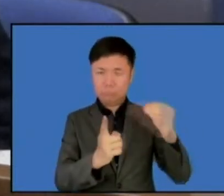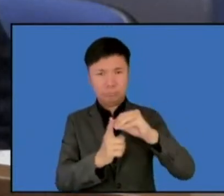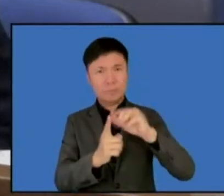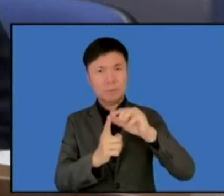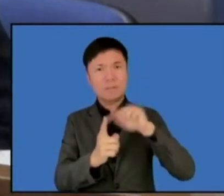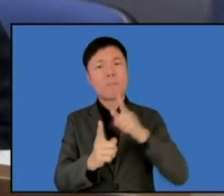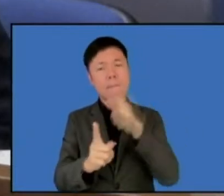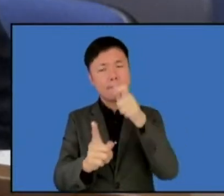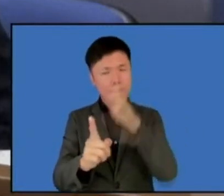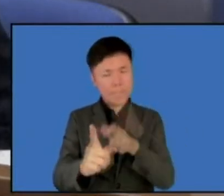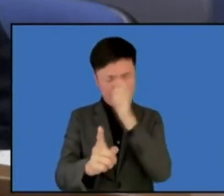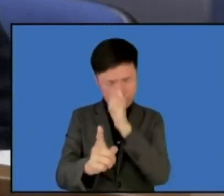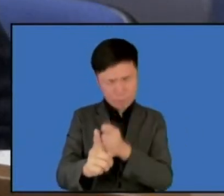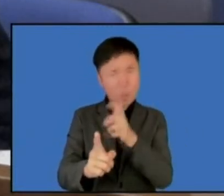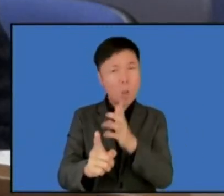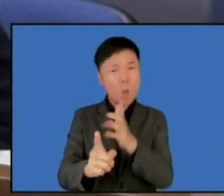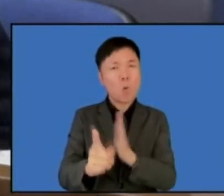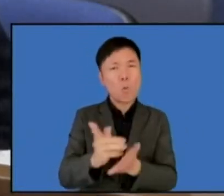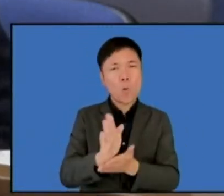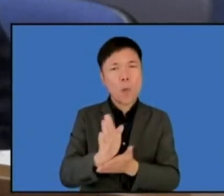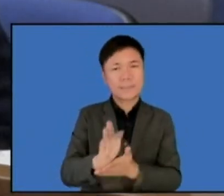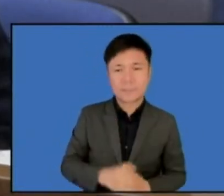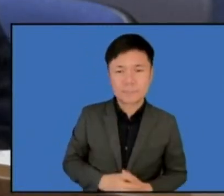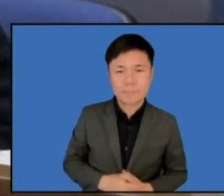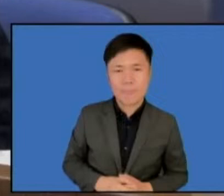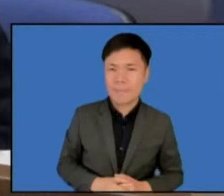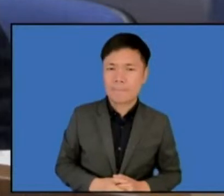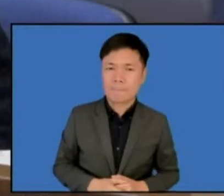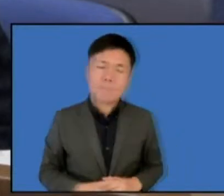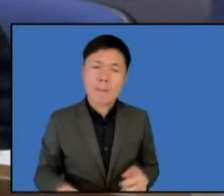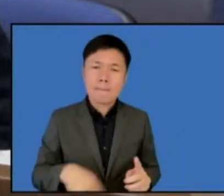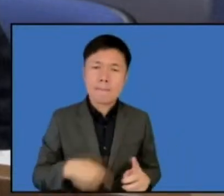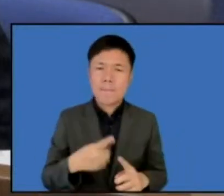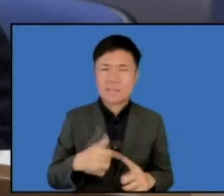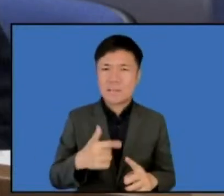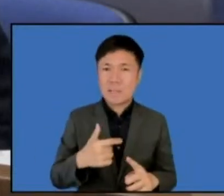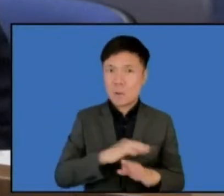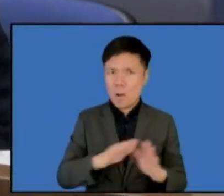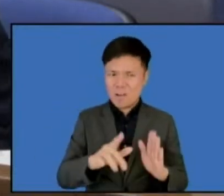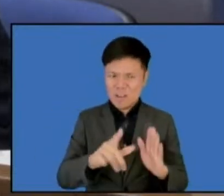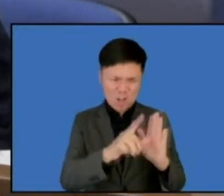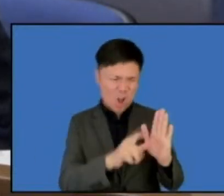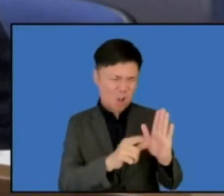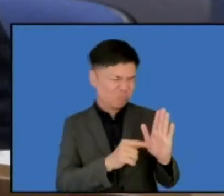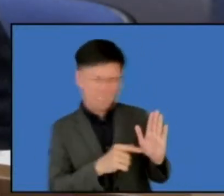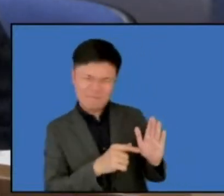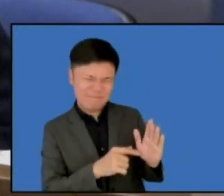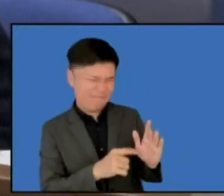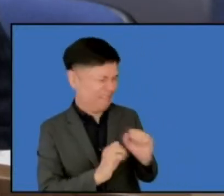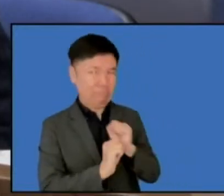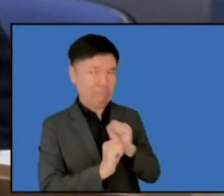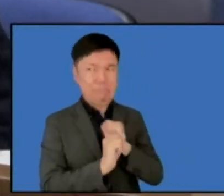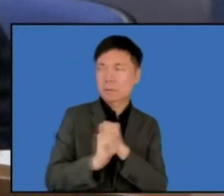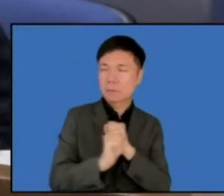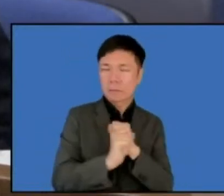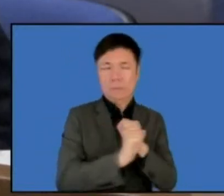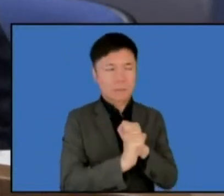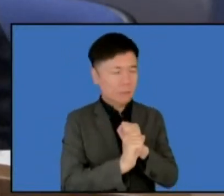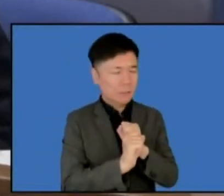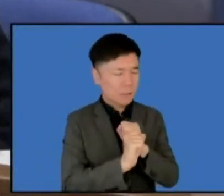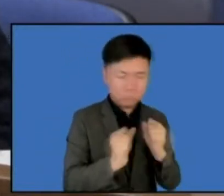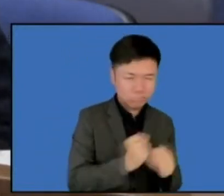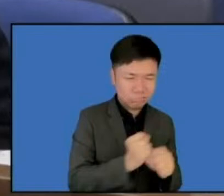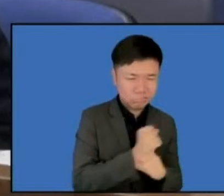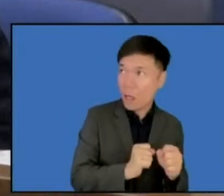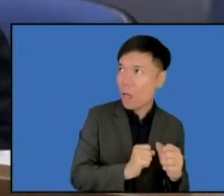to justice, including the abolishment of restrictive laws and policies that pose barriers to mobility, using the full force of the criminal